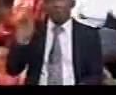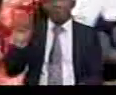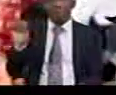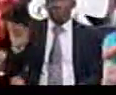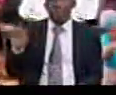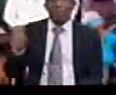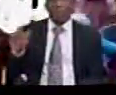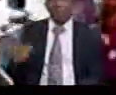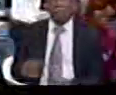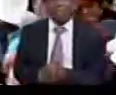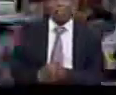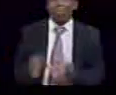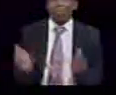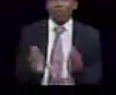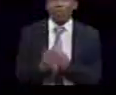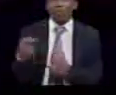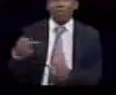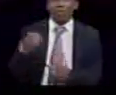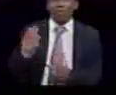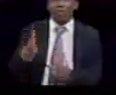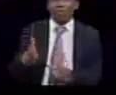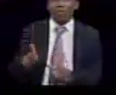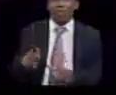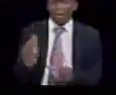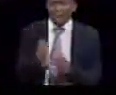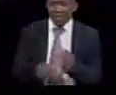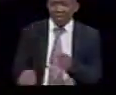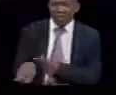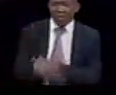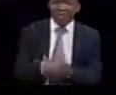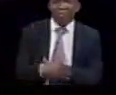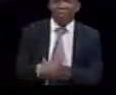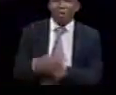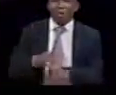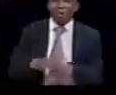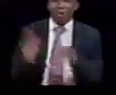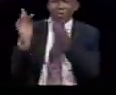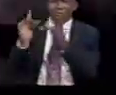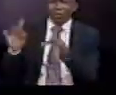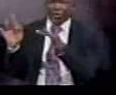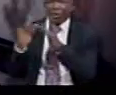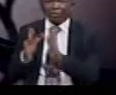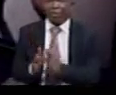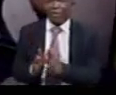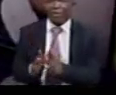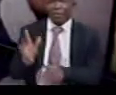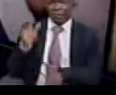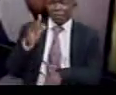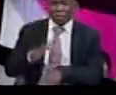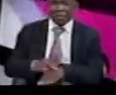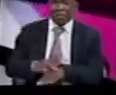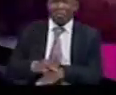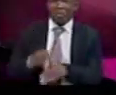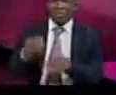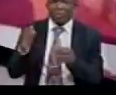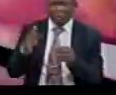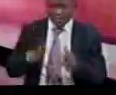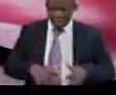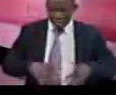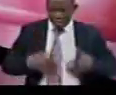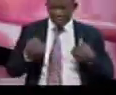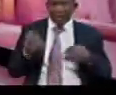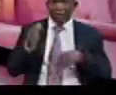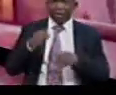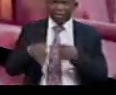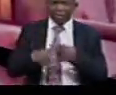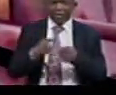globe. The GCK Daily, an online offshoot of GCK, touching lives across the globe